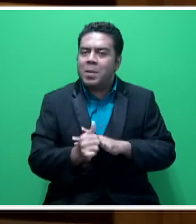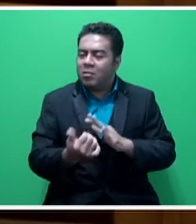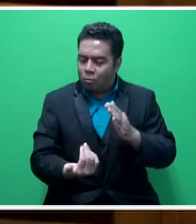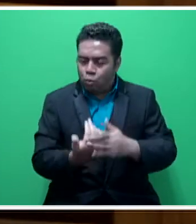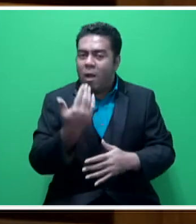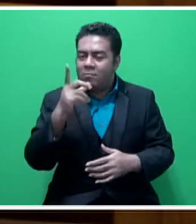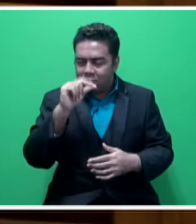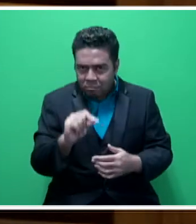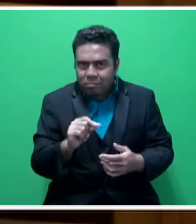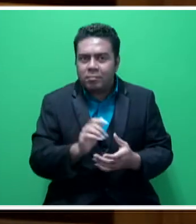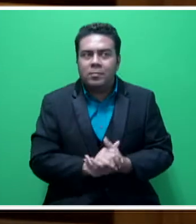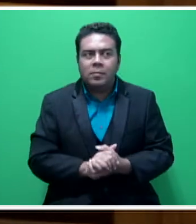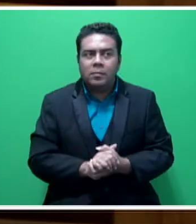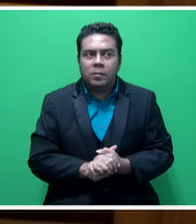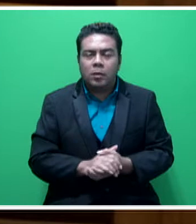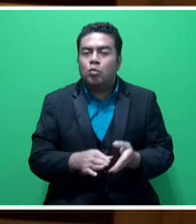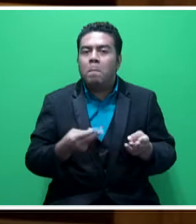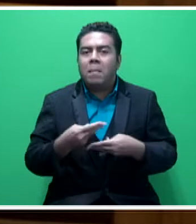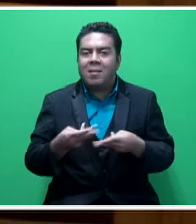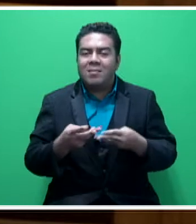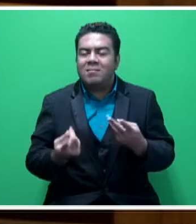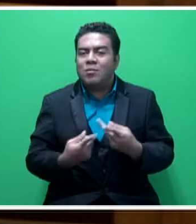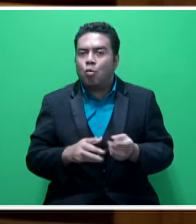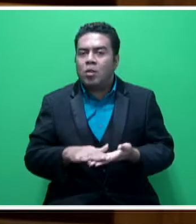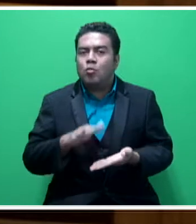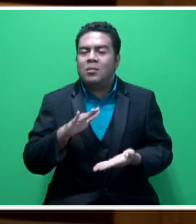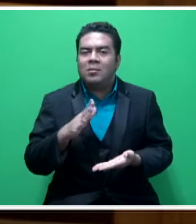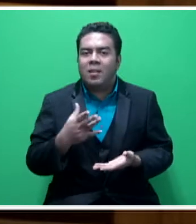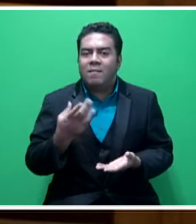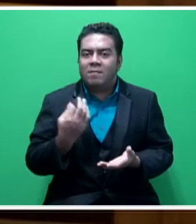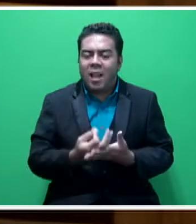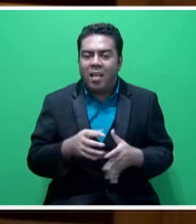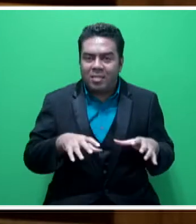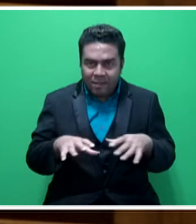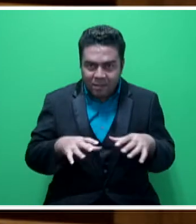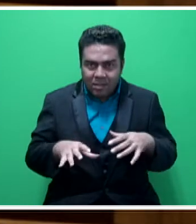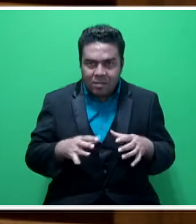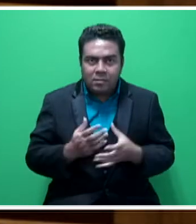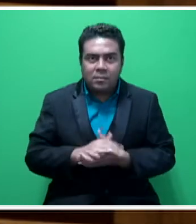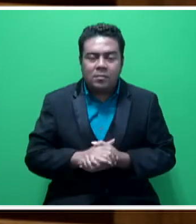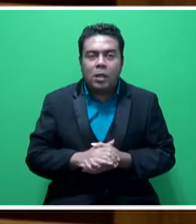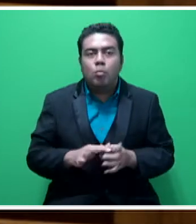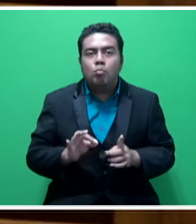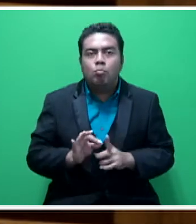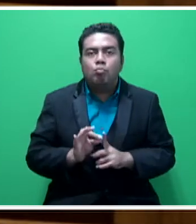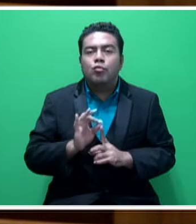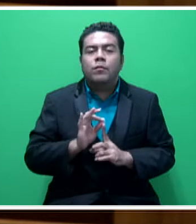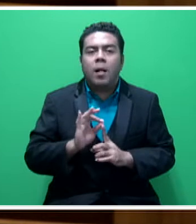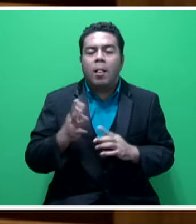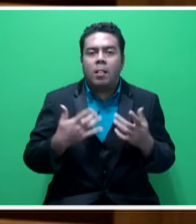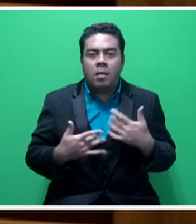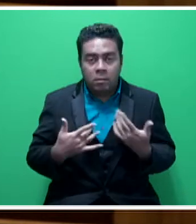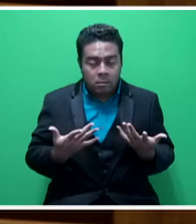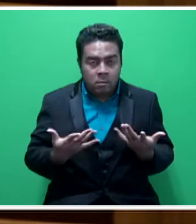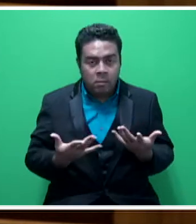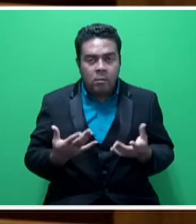to markets with respect to increase in economic activities and generally improve livelihood, which are essential